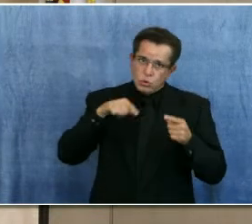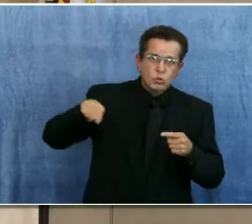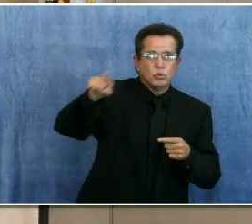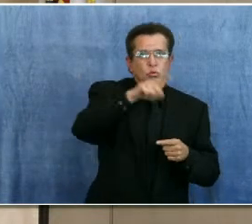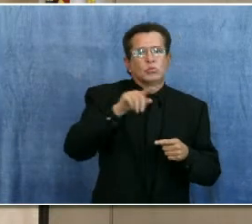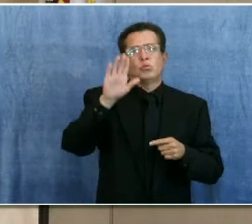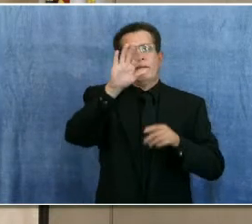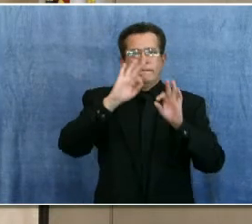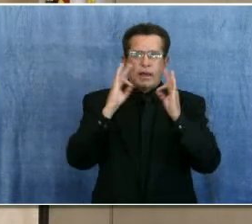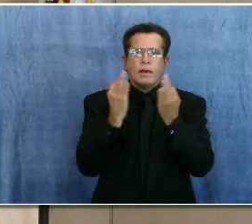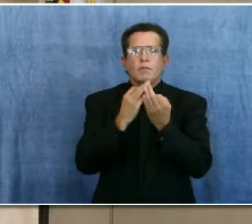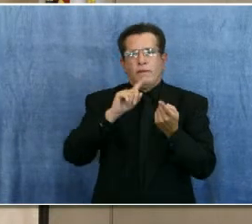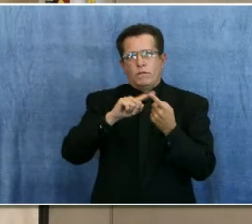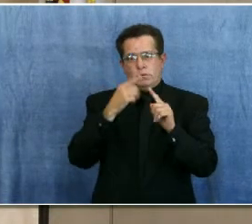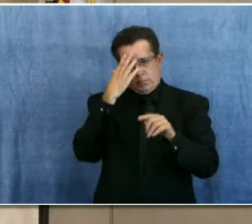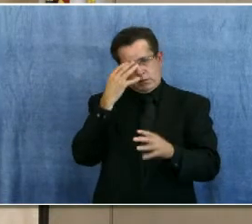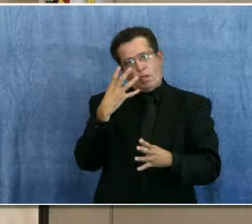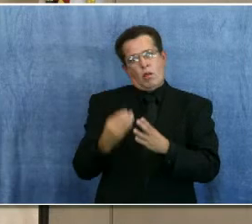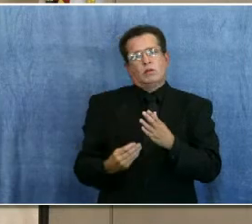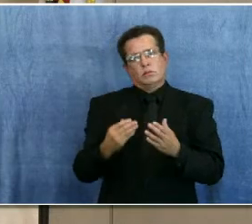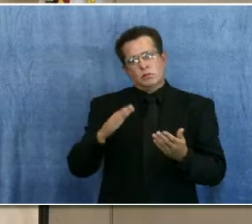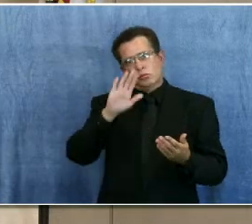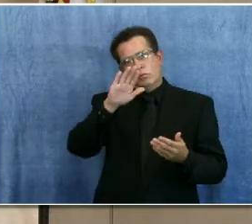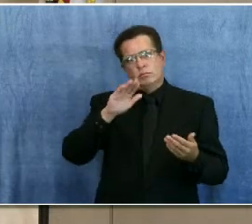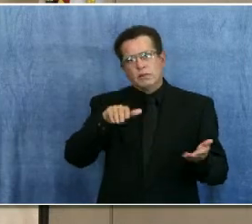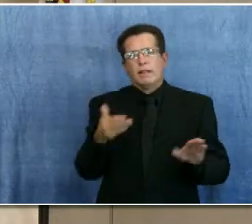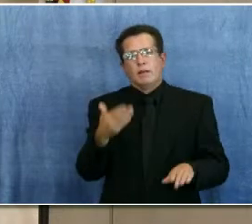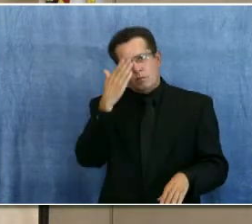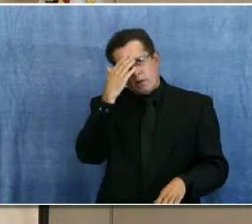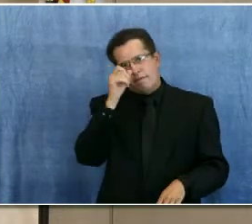who have lost their lives due to COVID-19.